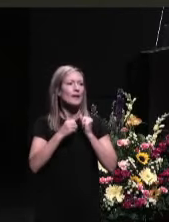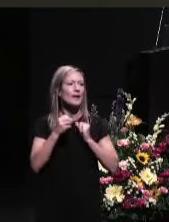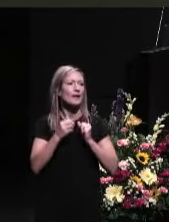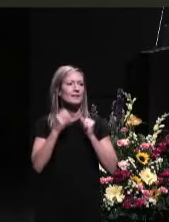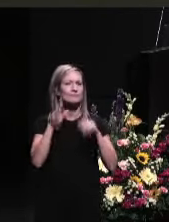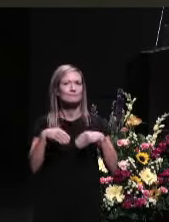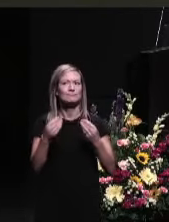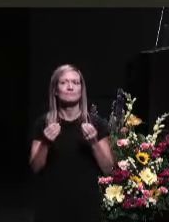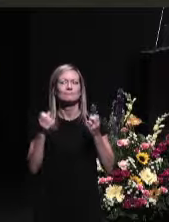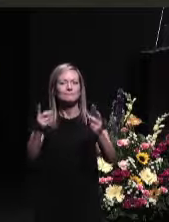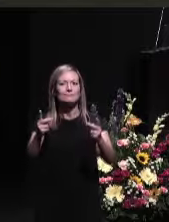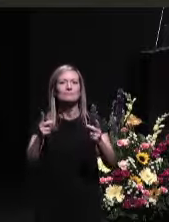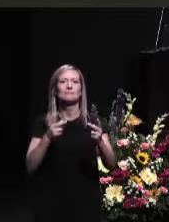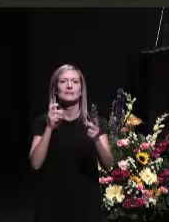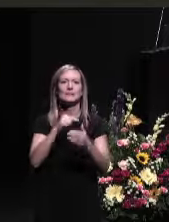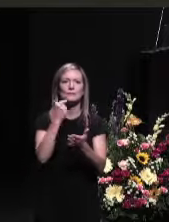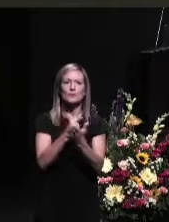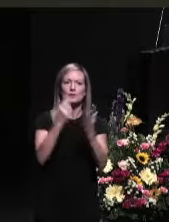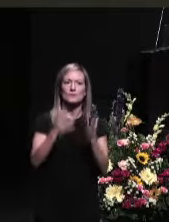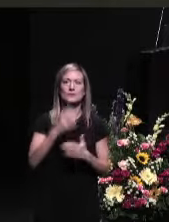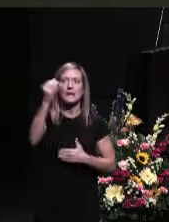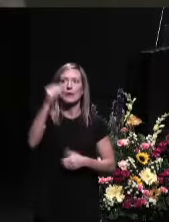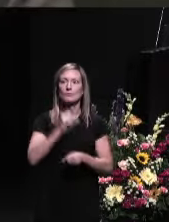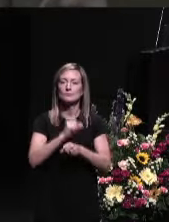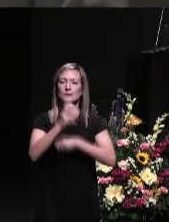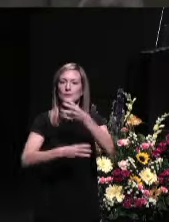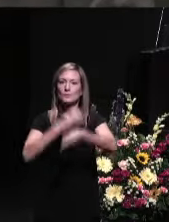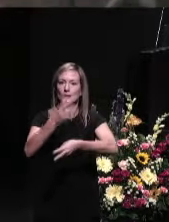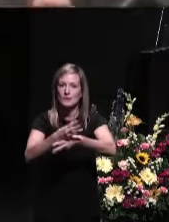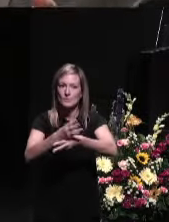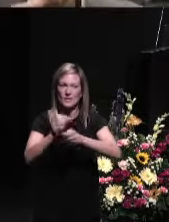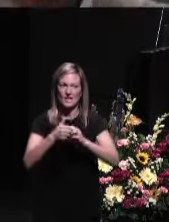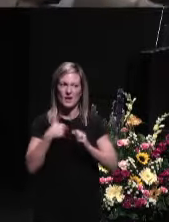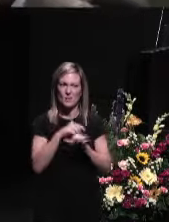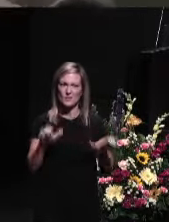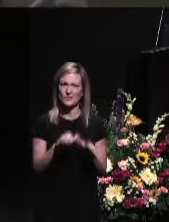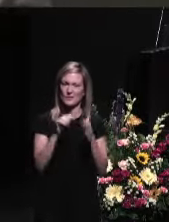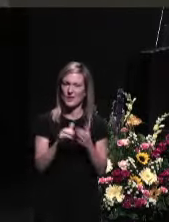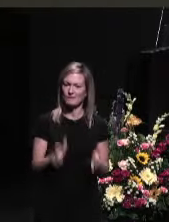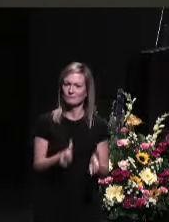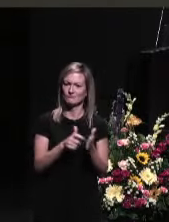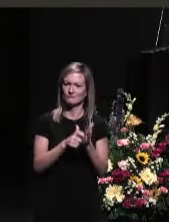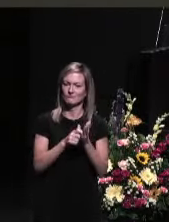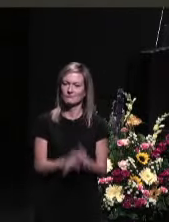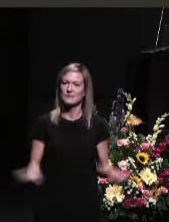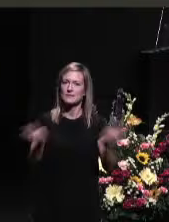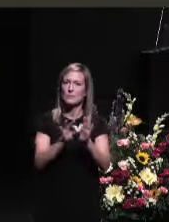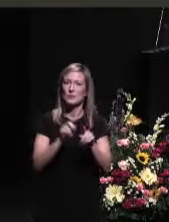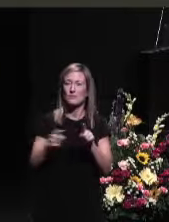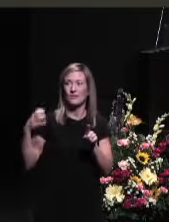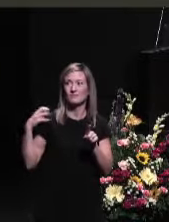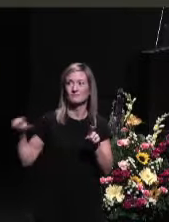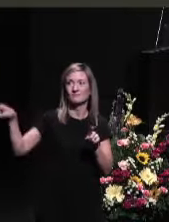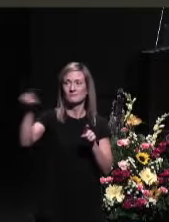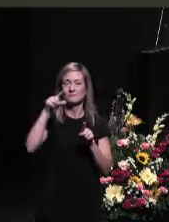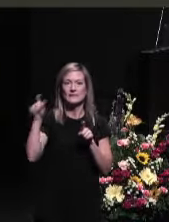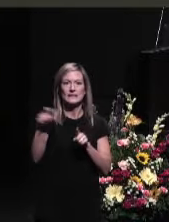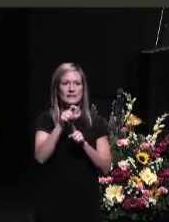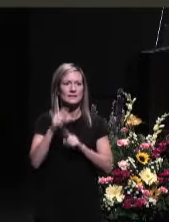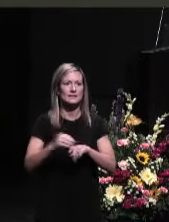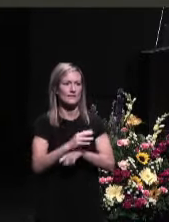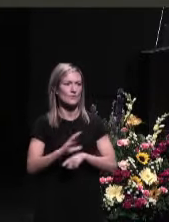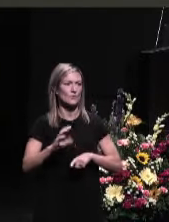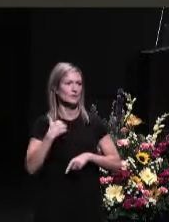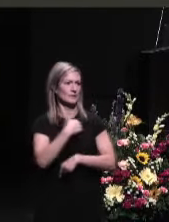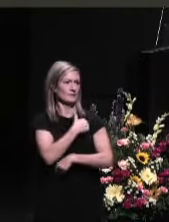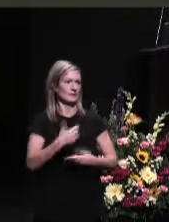for organizations such as us that can do that are significant. But the employer needs are very much a factor.